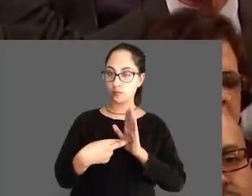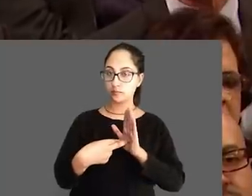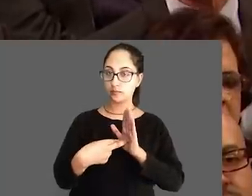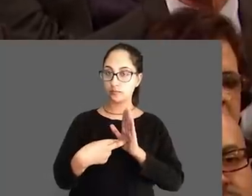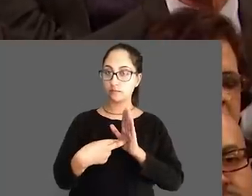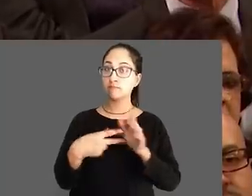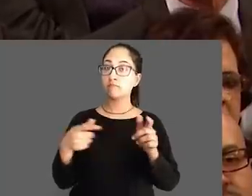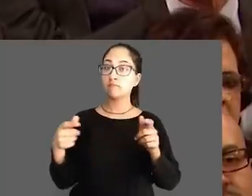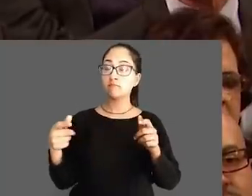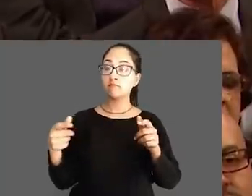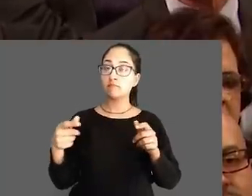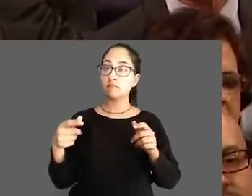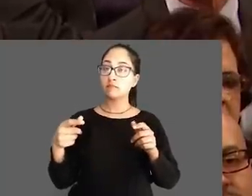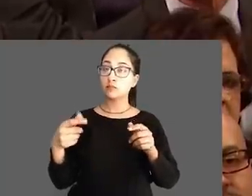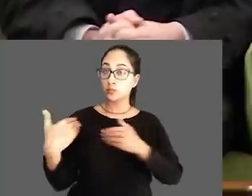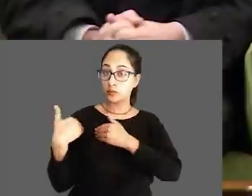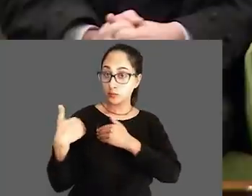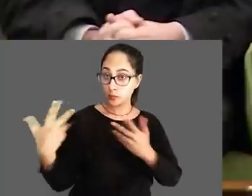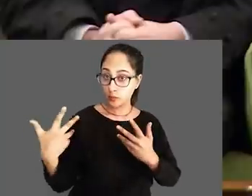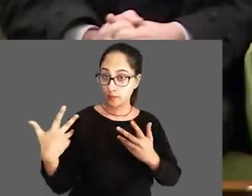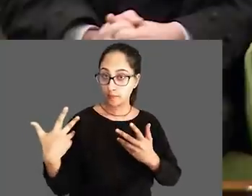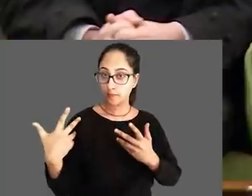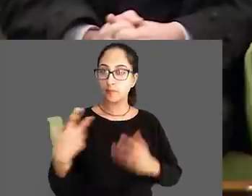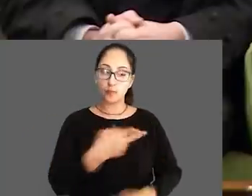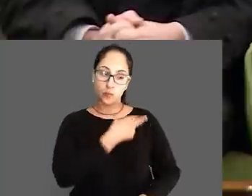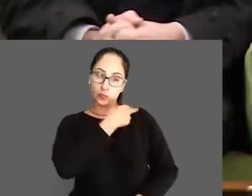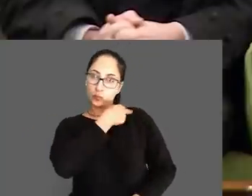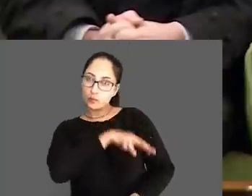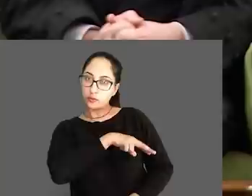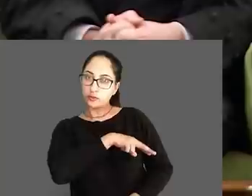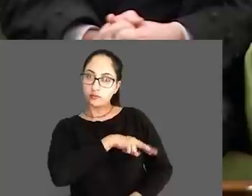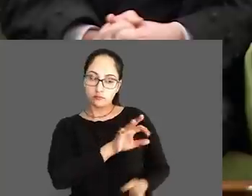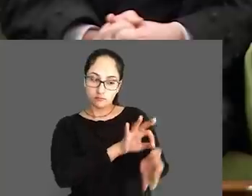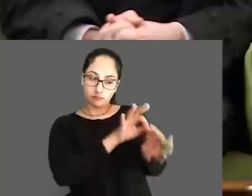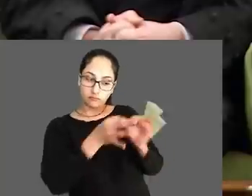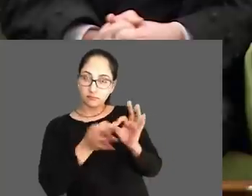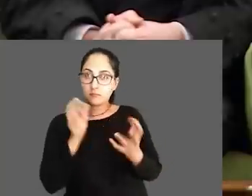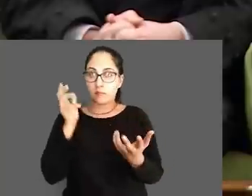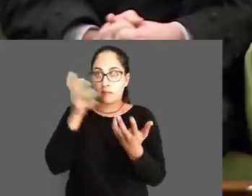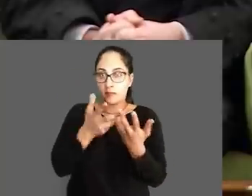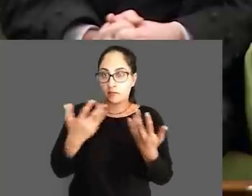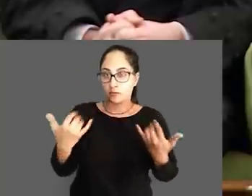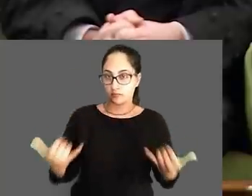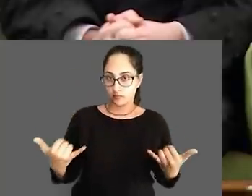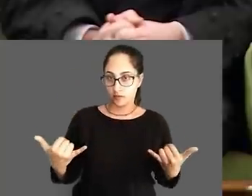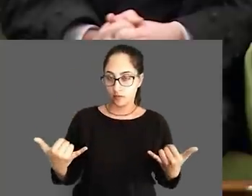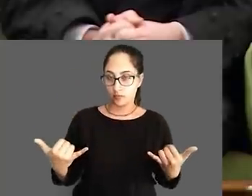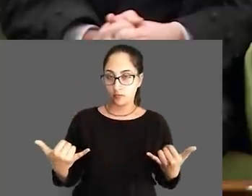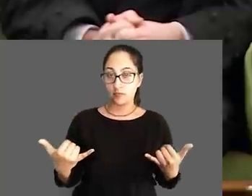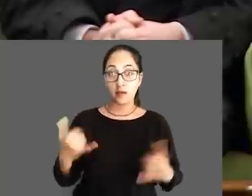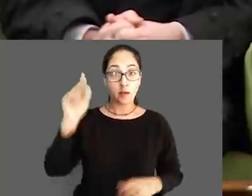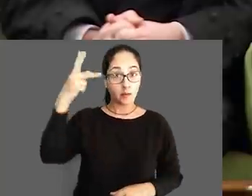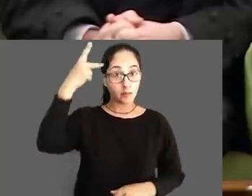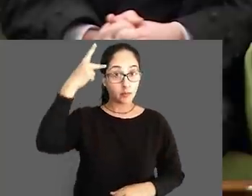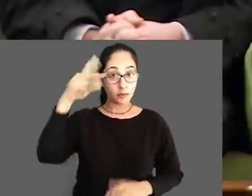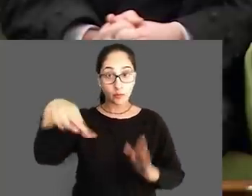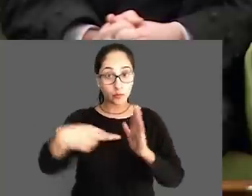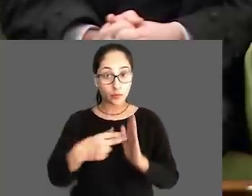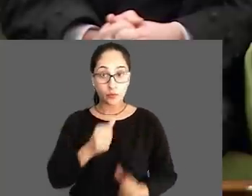religious interpretation. It is not a political role. I do not govern any